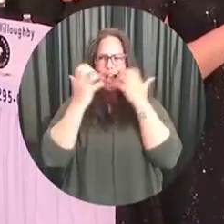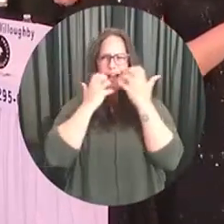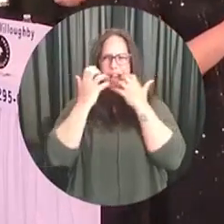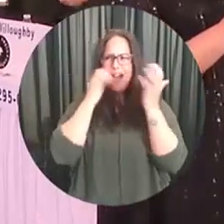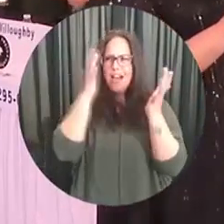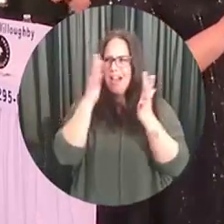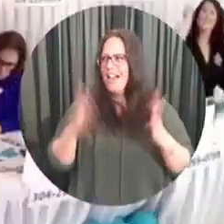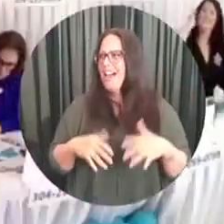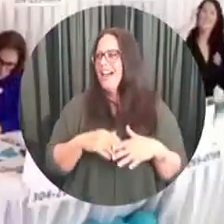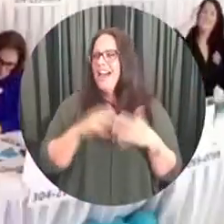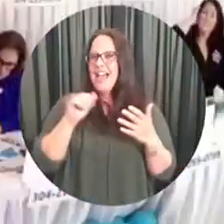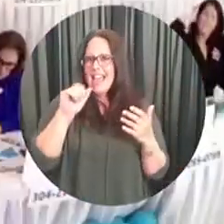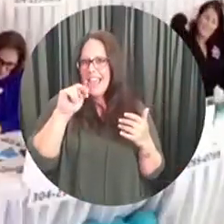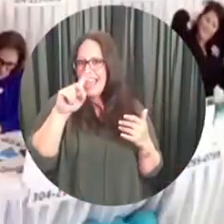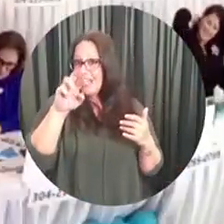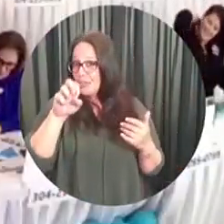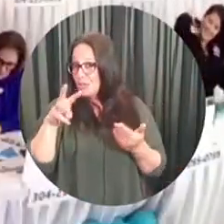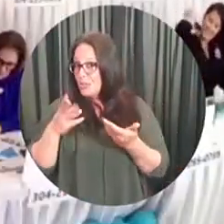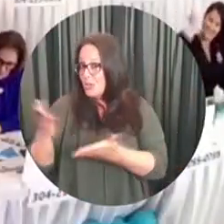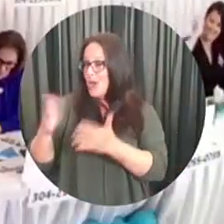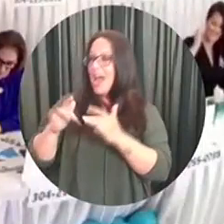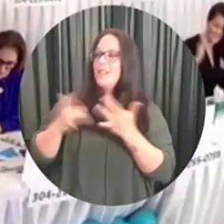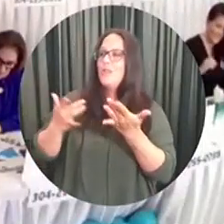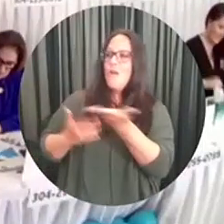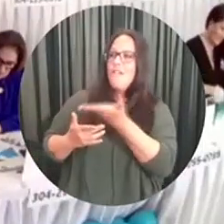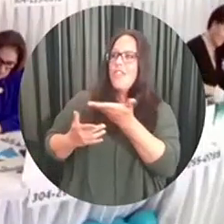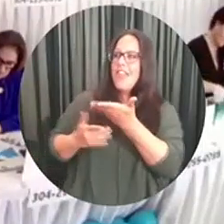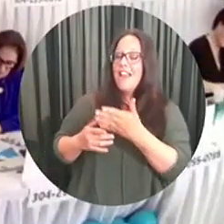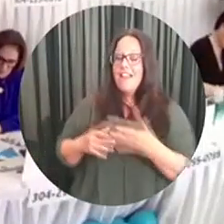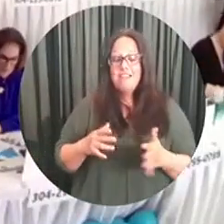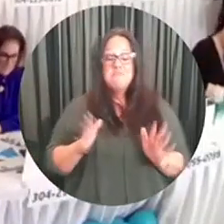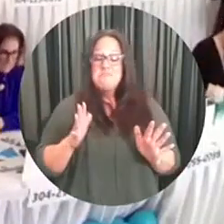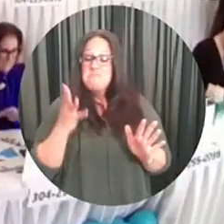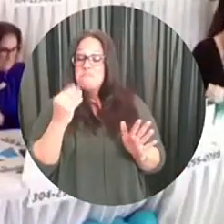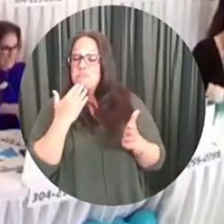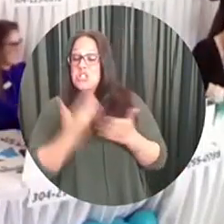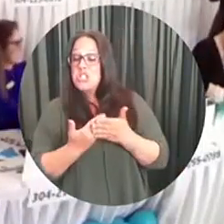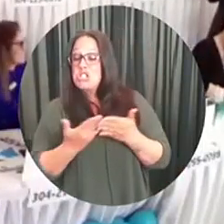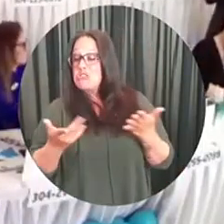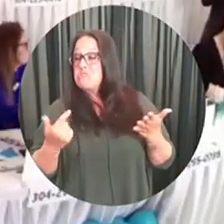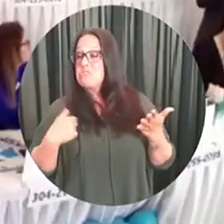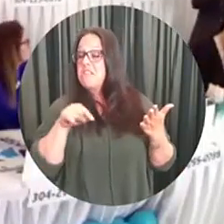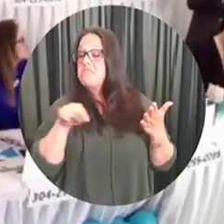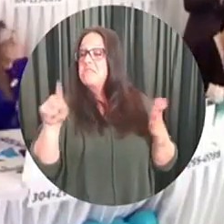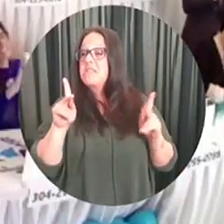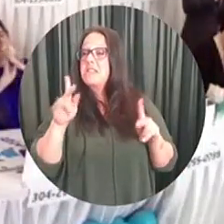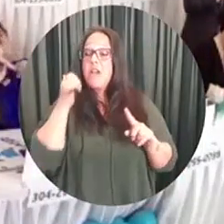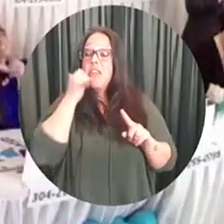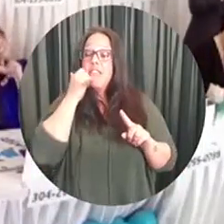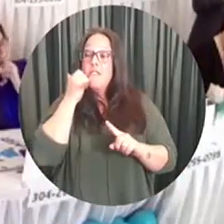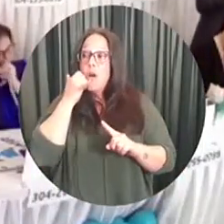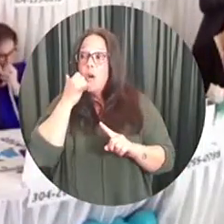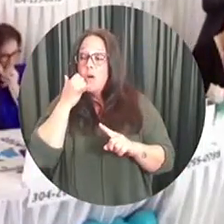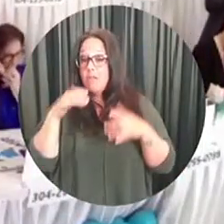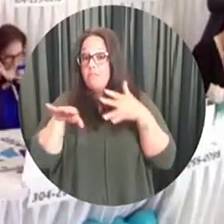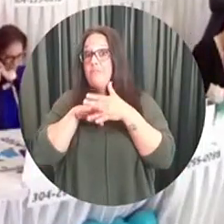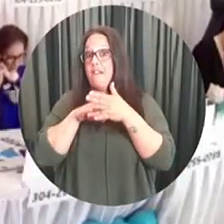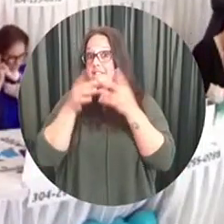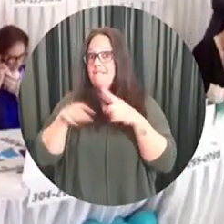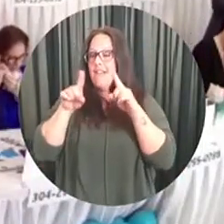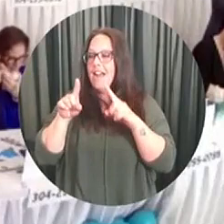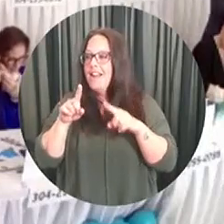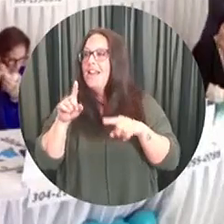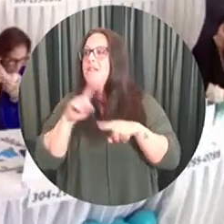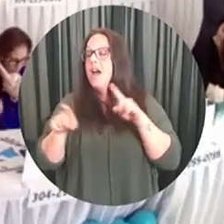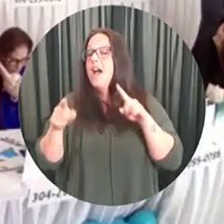Still. Andrew, how's it going over there? It's going pretty good. You know, we've got some people now off the phone here, which is not a good thing. But they've got some